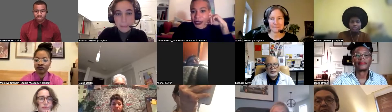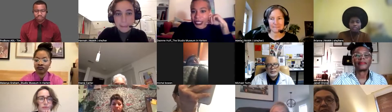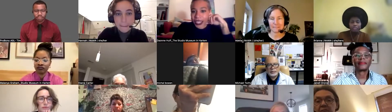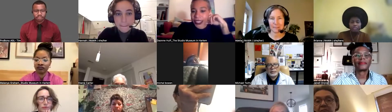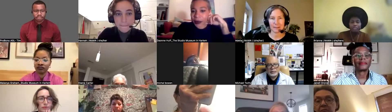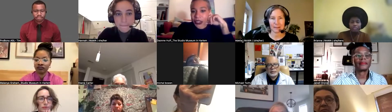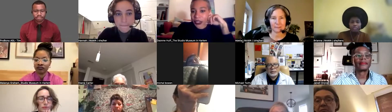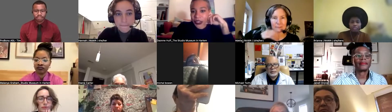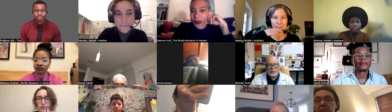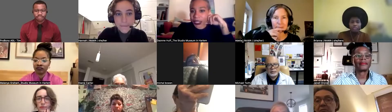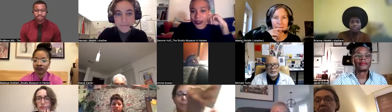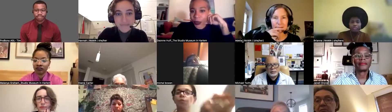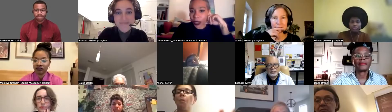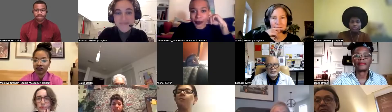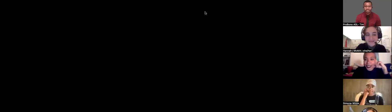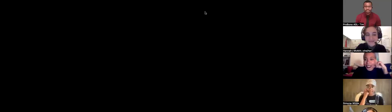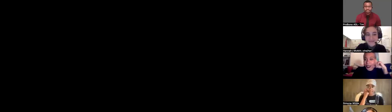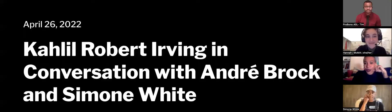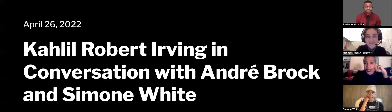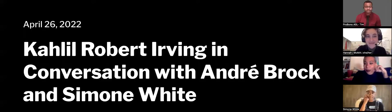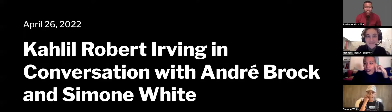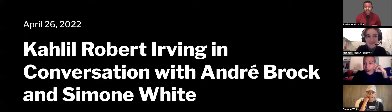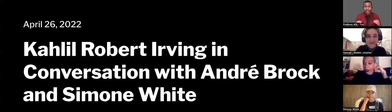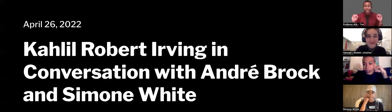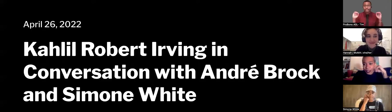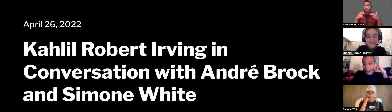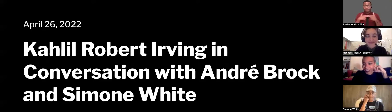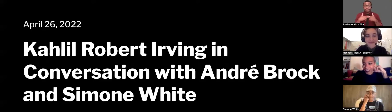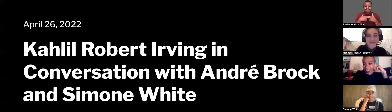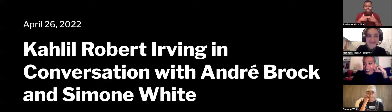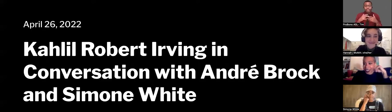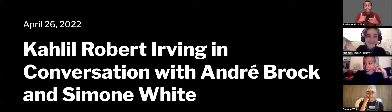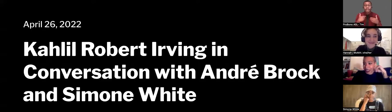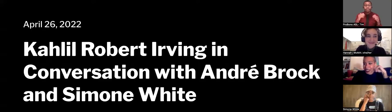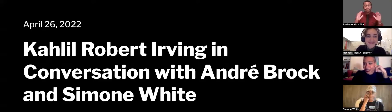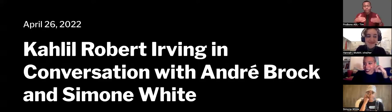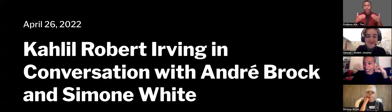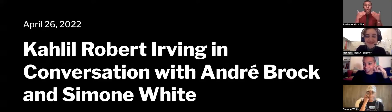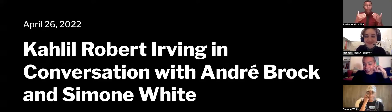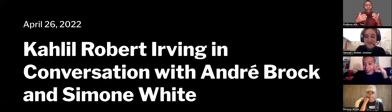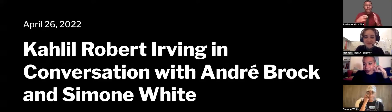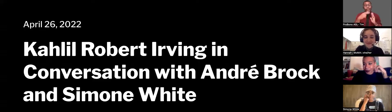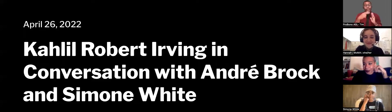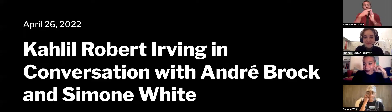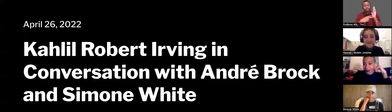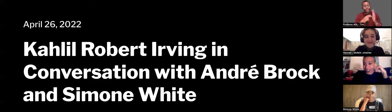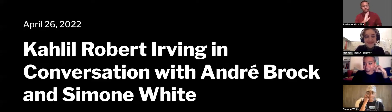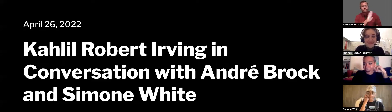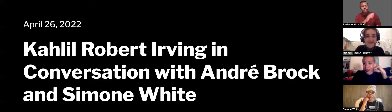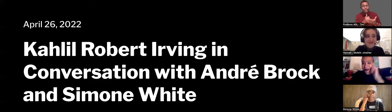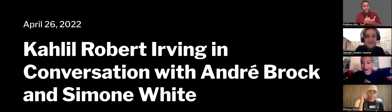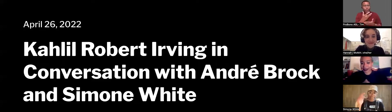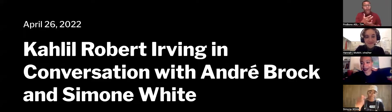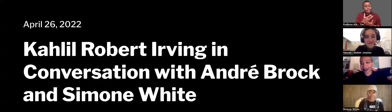And those slides, I'm just going to start reading some poems. And so think about Kahlil's work, and as we recite, to